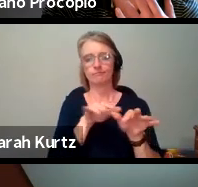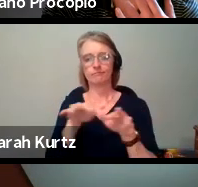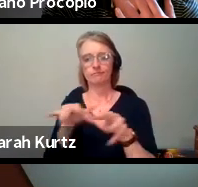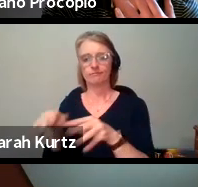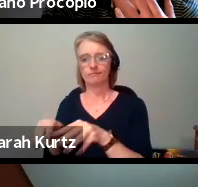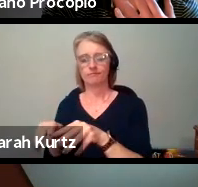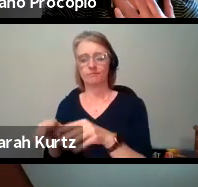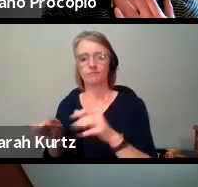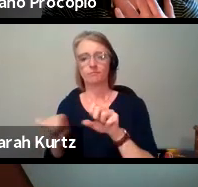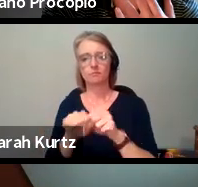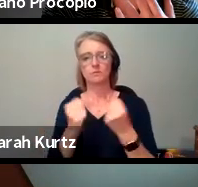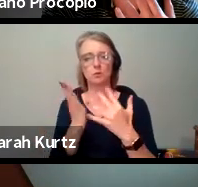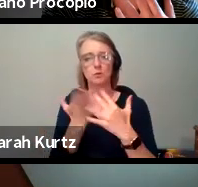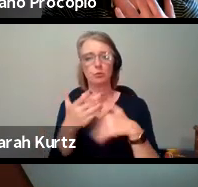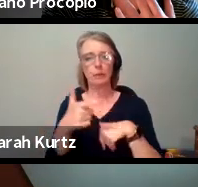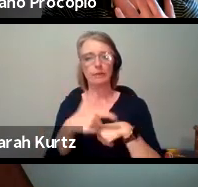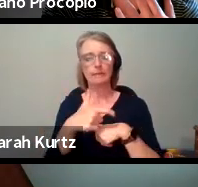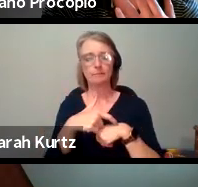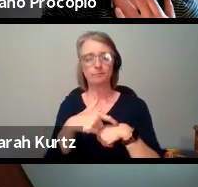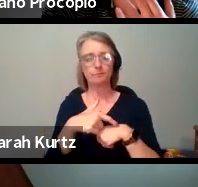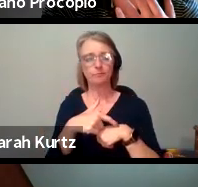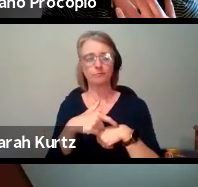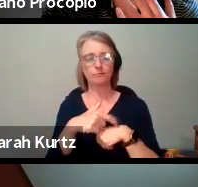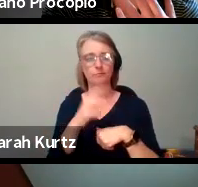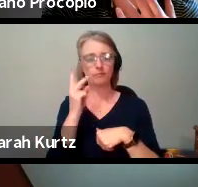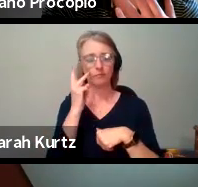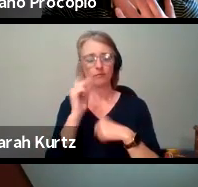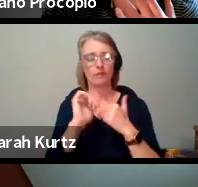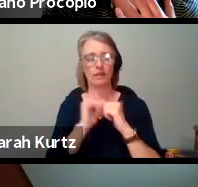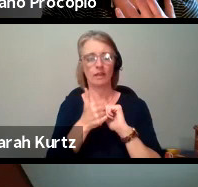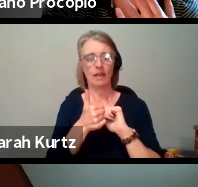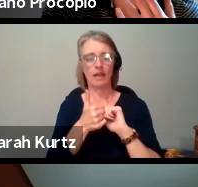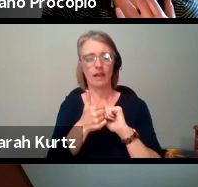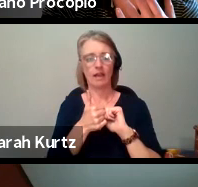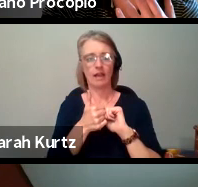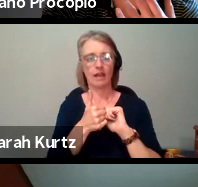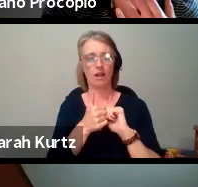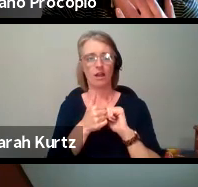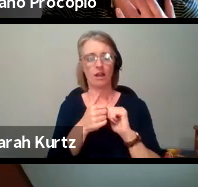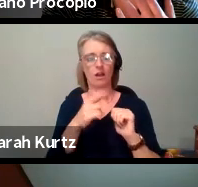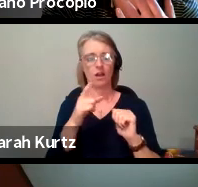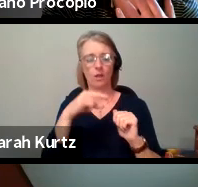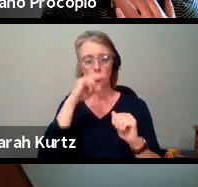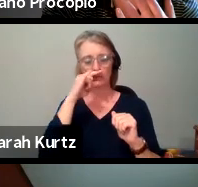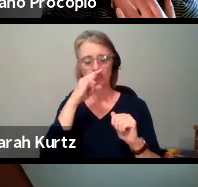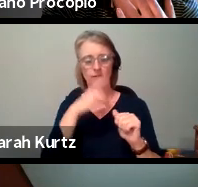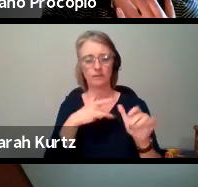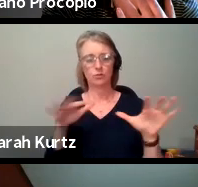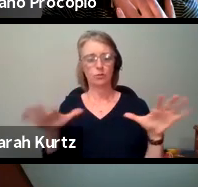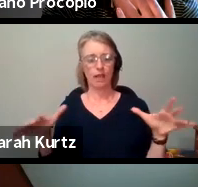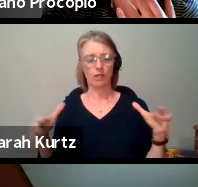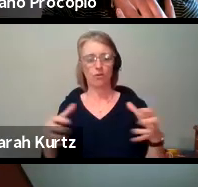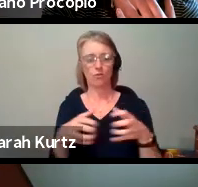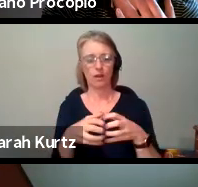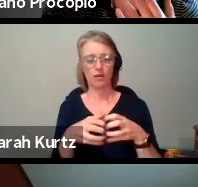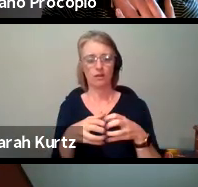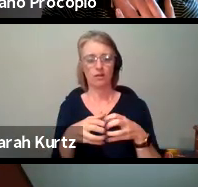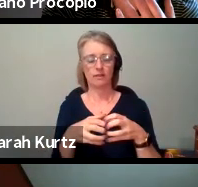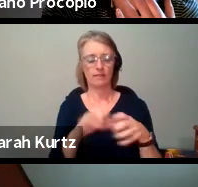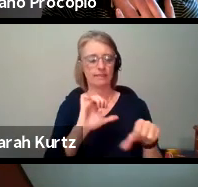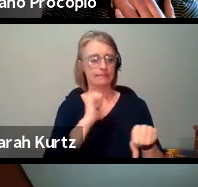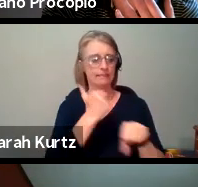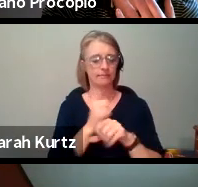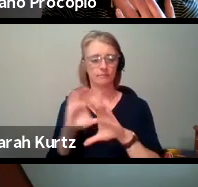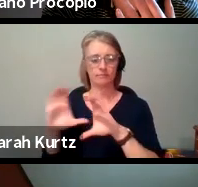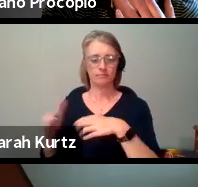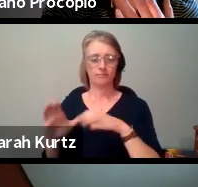During break time, you just saw how all the blue-eyed kids seemed to gather around, make fun of the